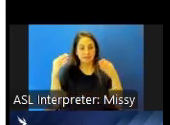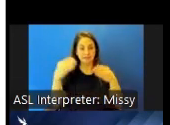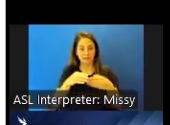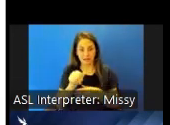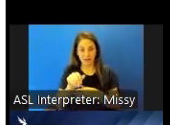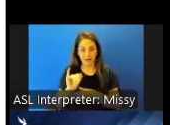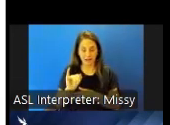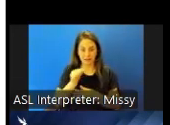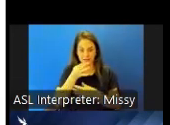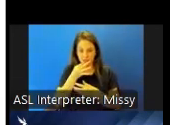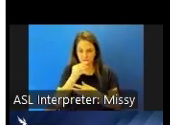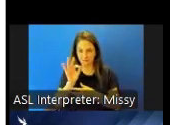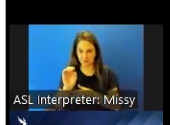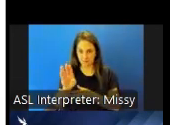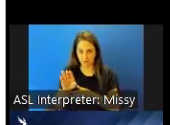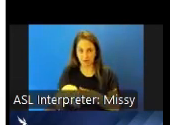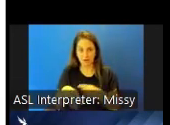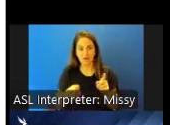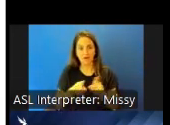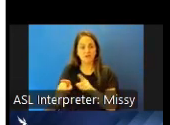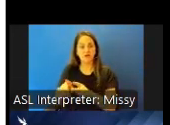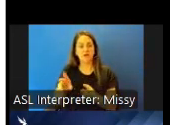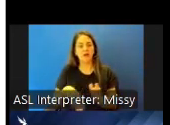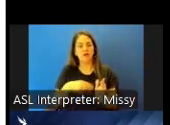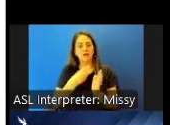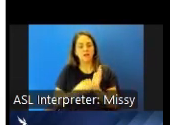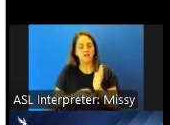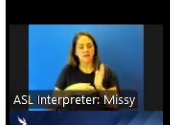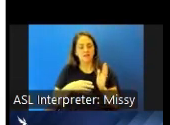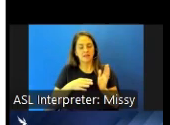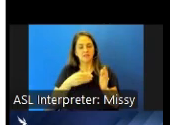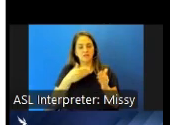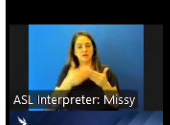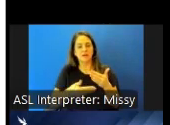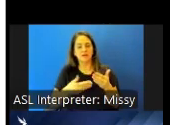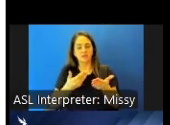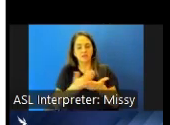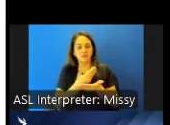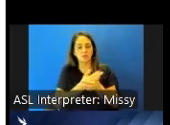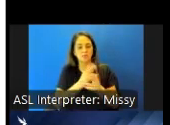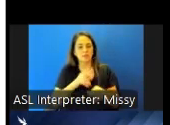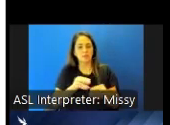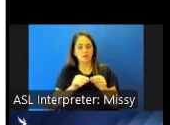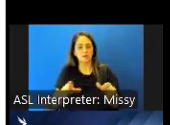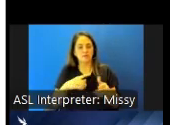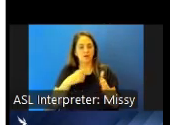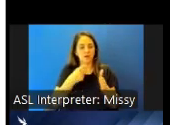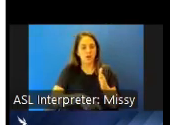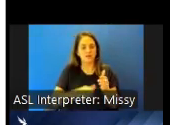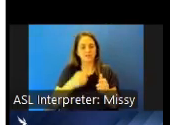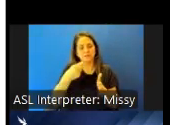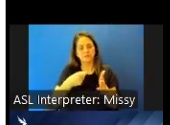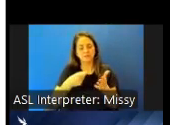up in February, and diving into our latest report on the cost and price of distance